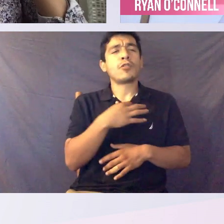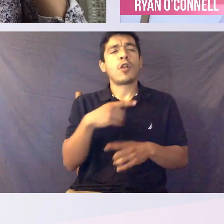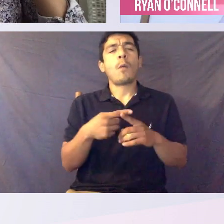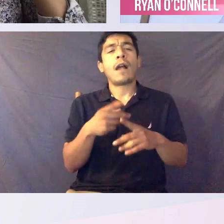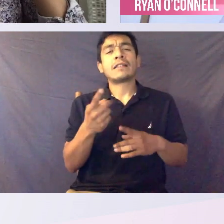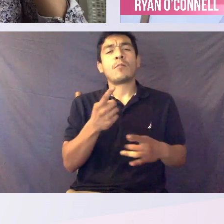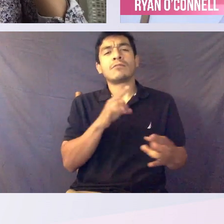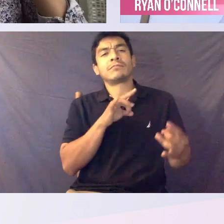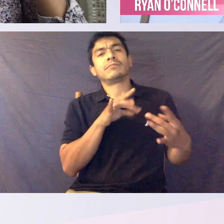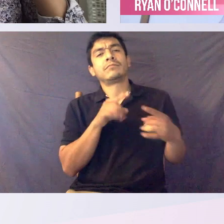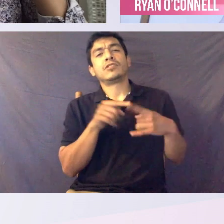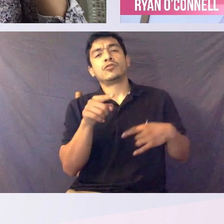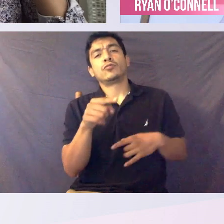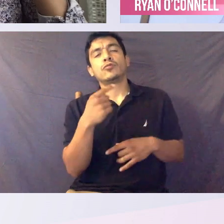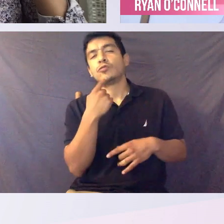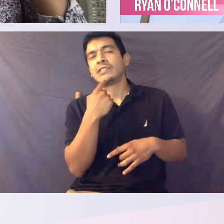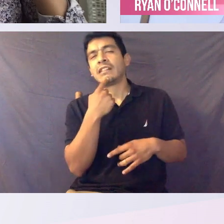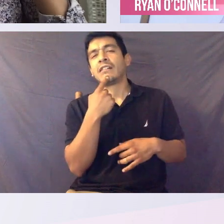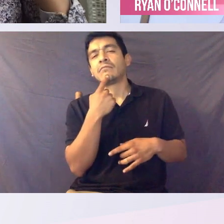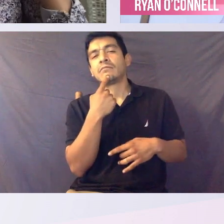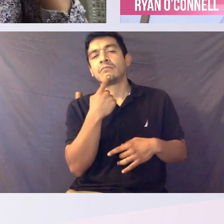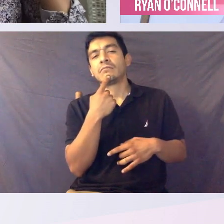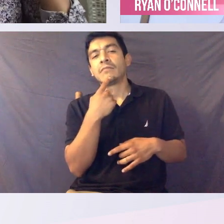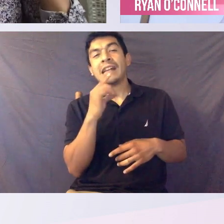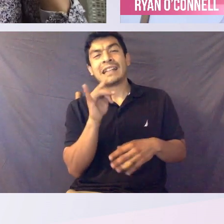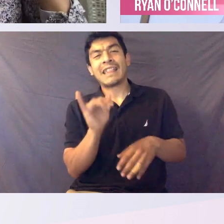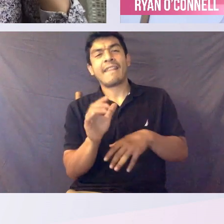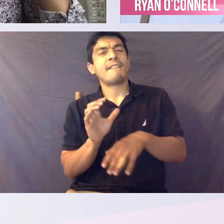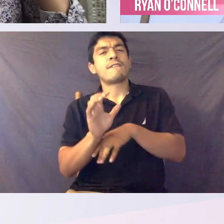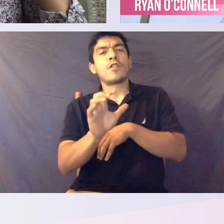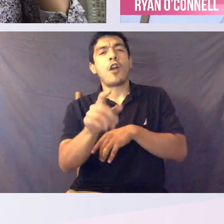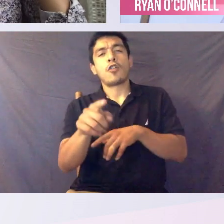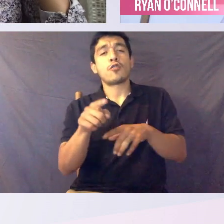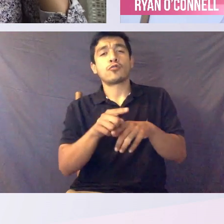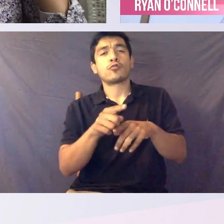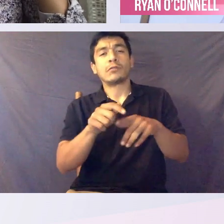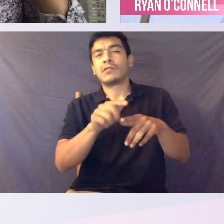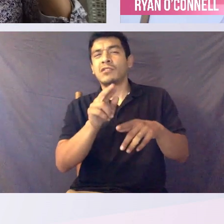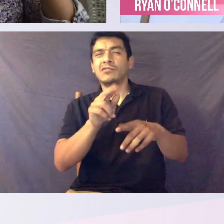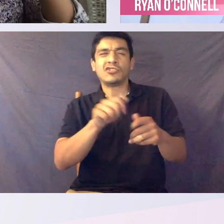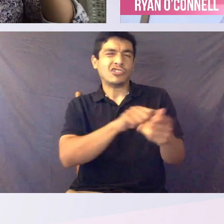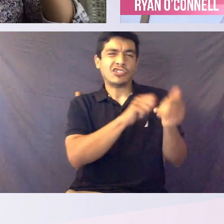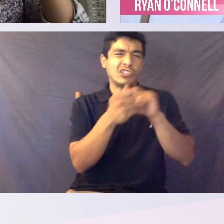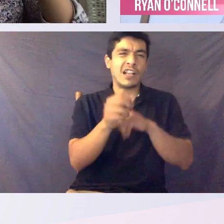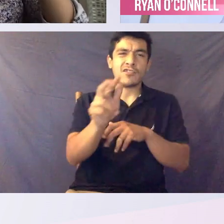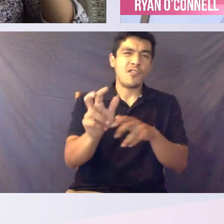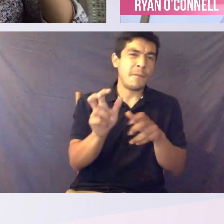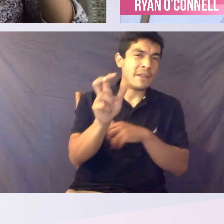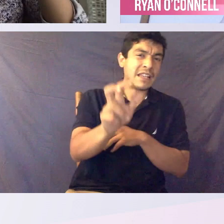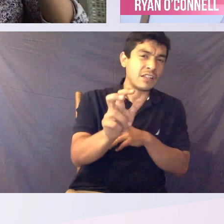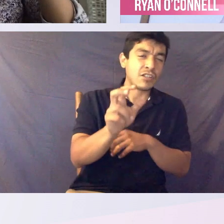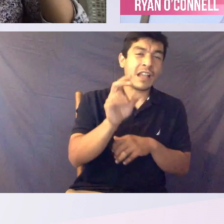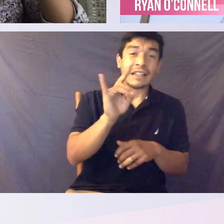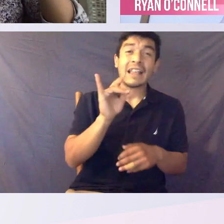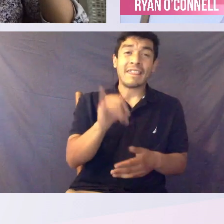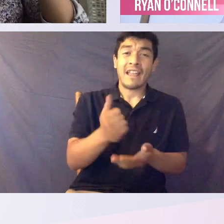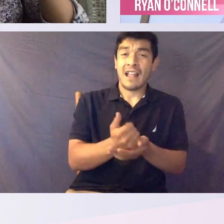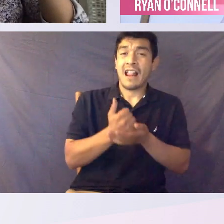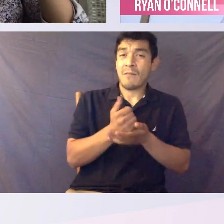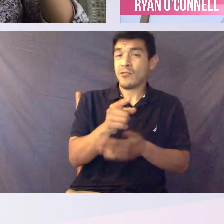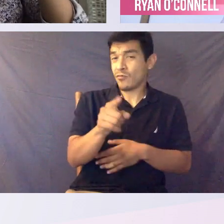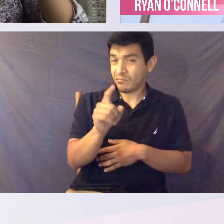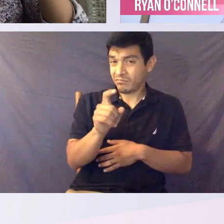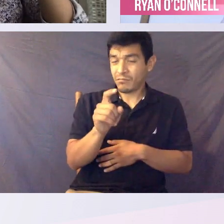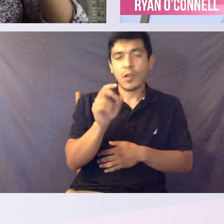that force you in any way to kind of like reshape your pitch that helped along the way? Or